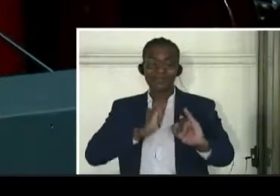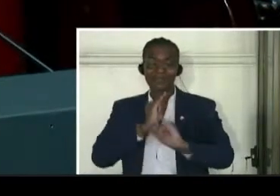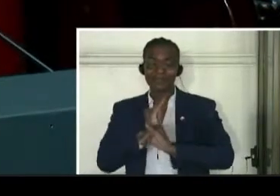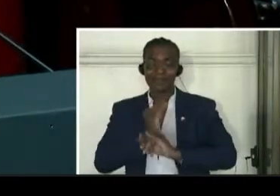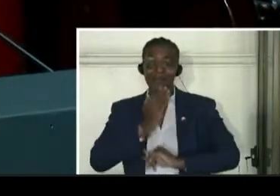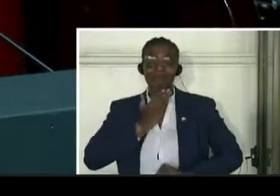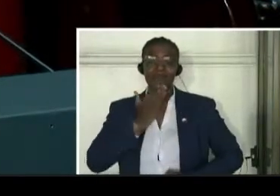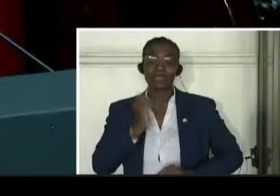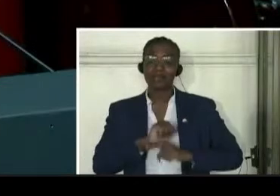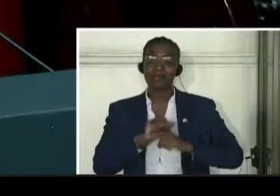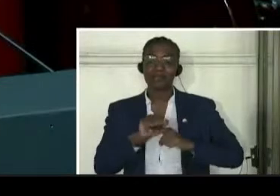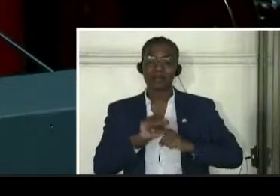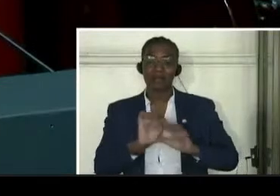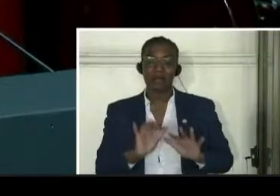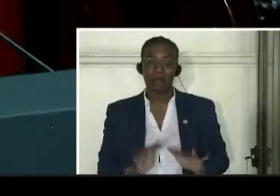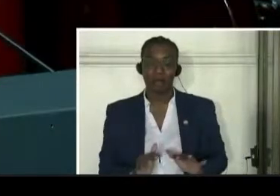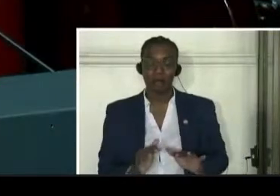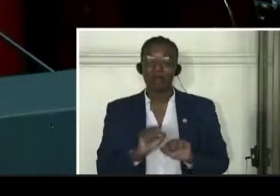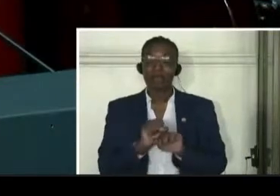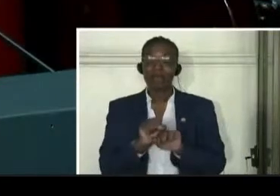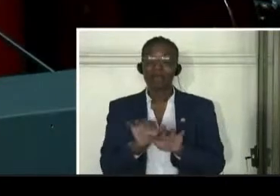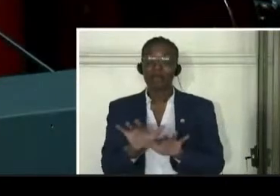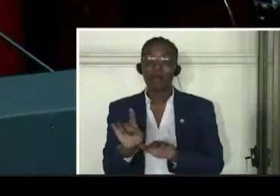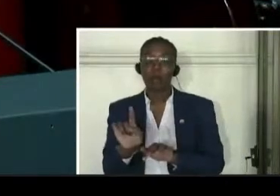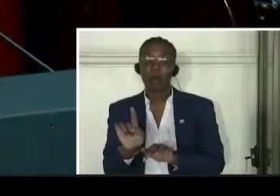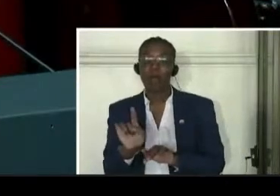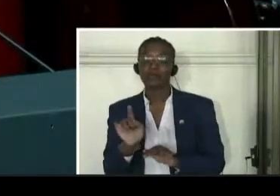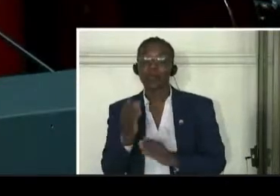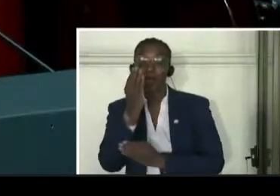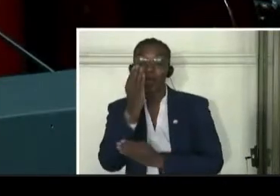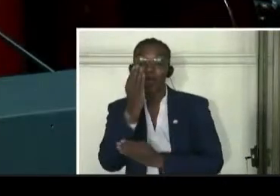practices in this regard and implementing what we learn.